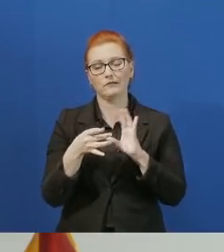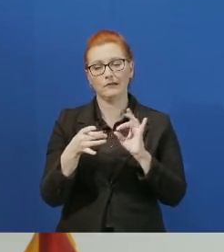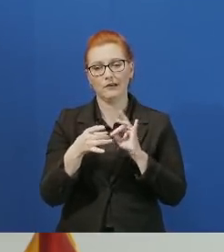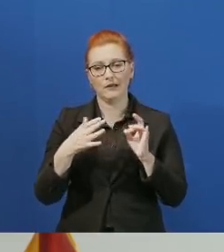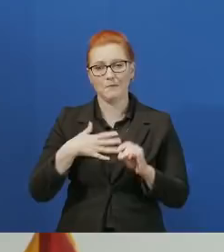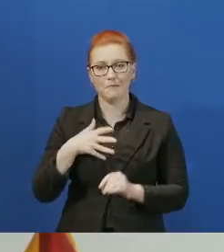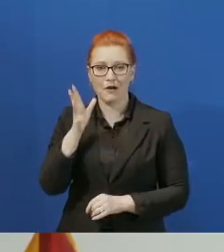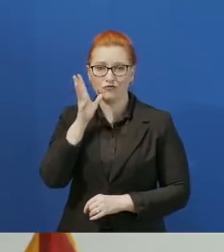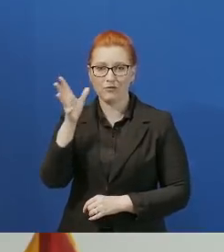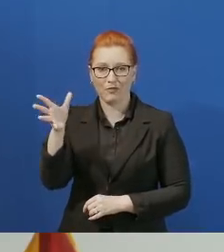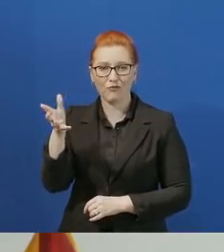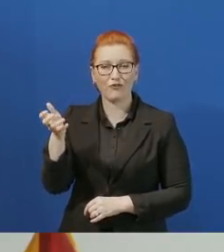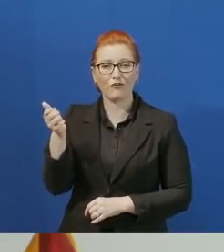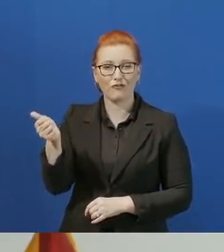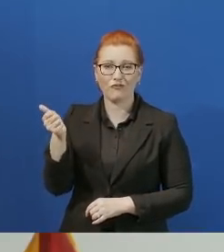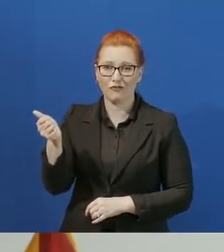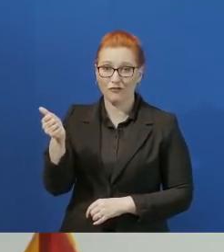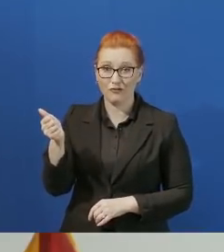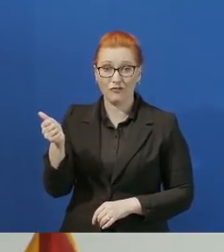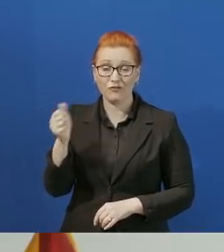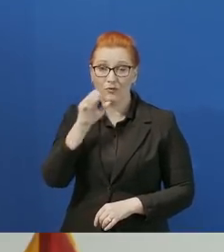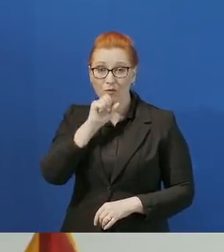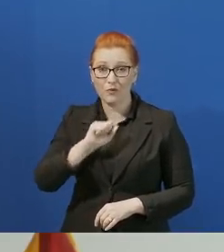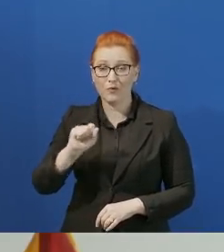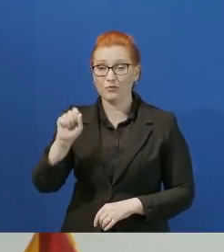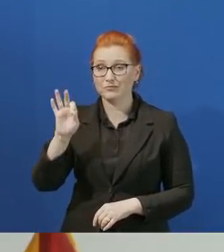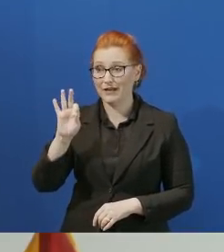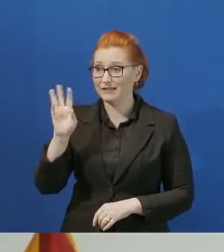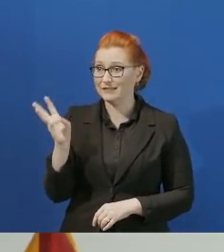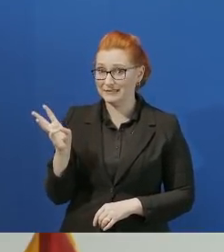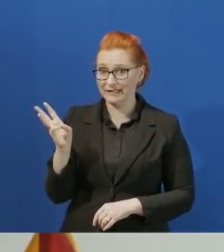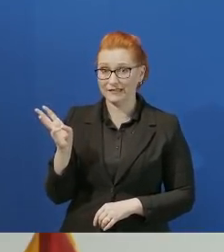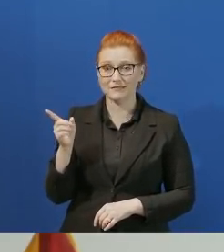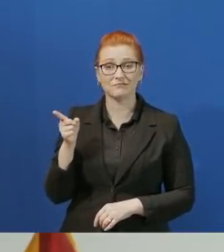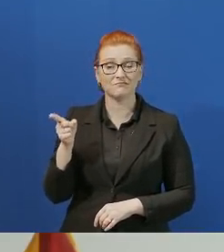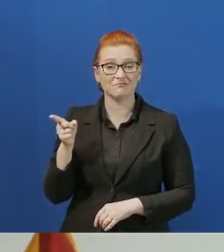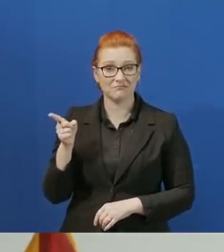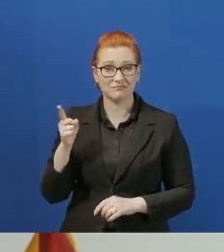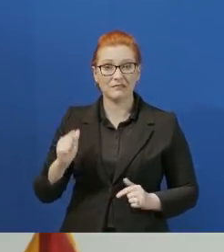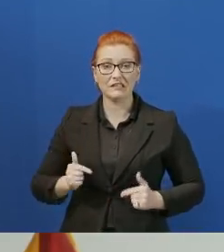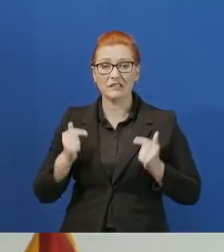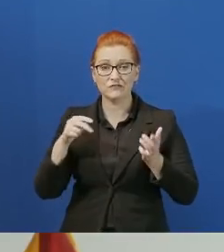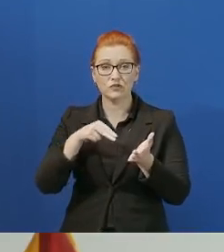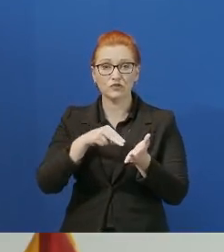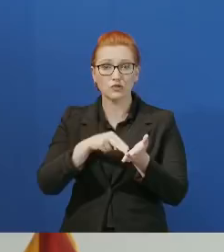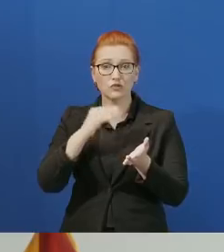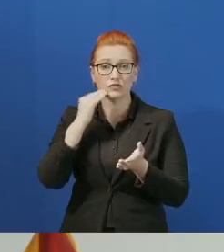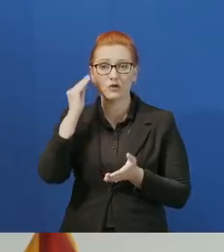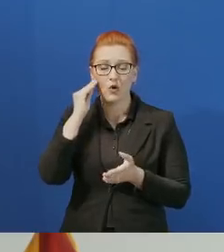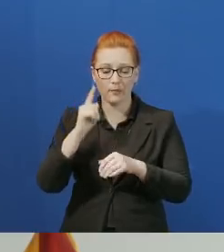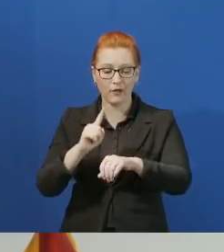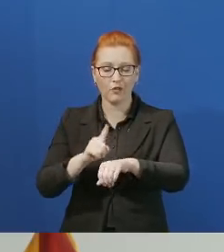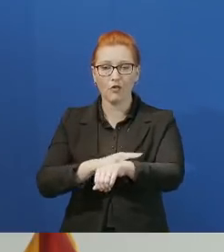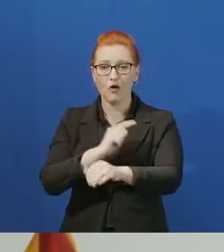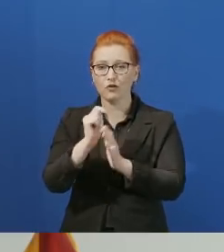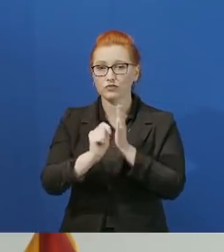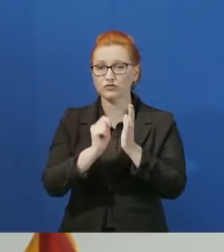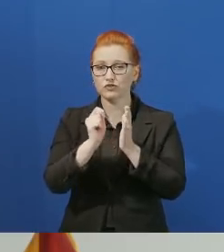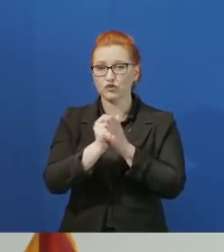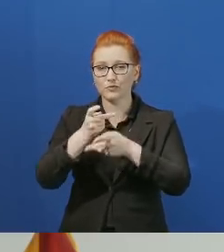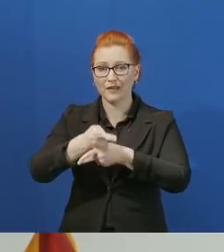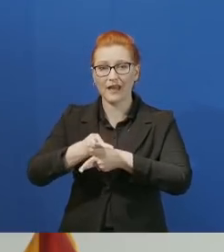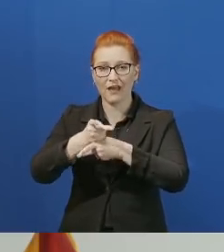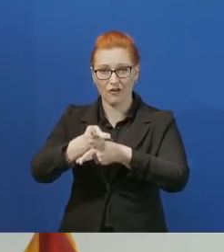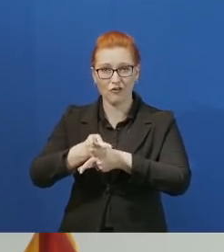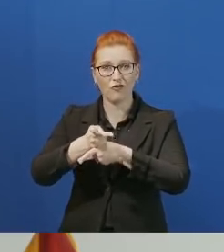press conferences. She's 96 years old. She's in a long-term care facility. These are the